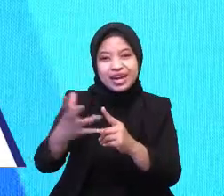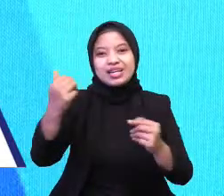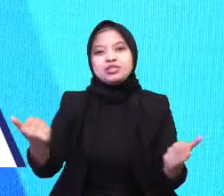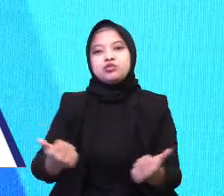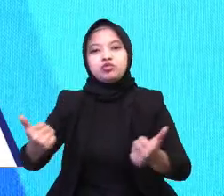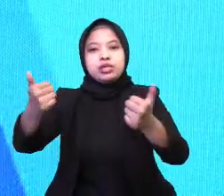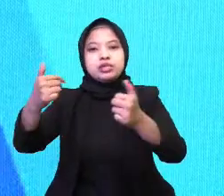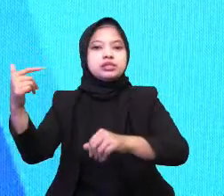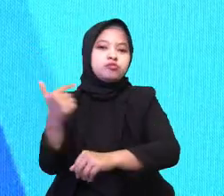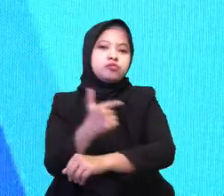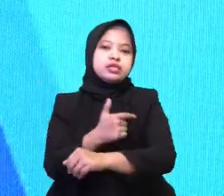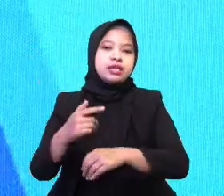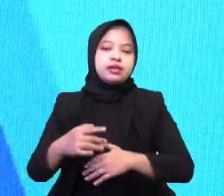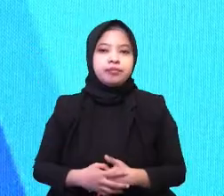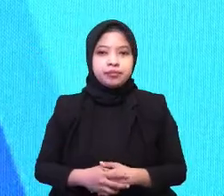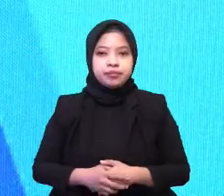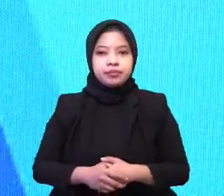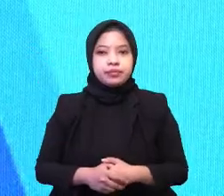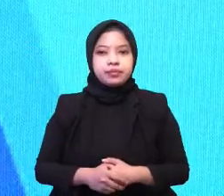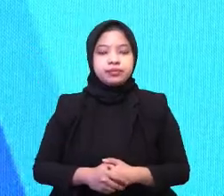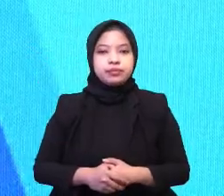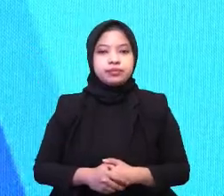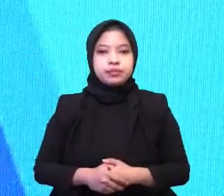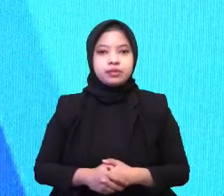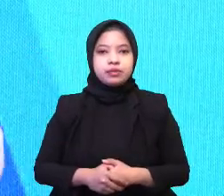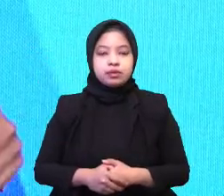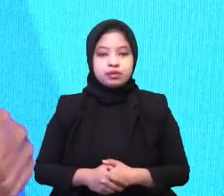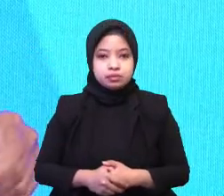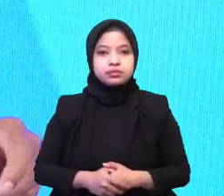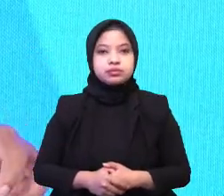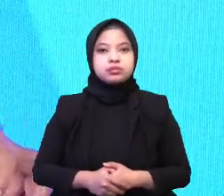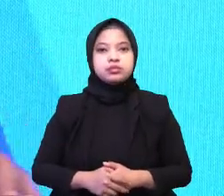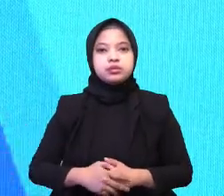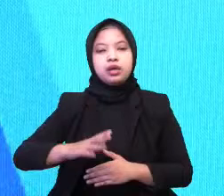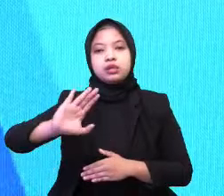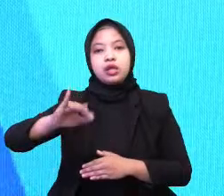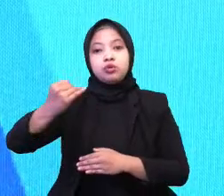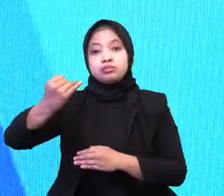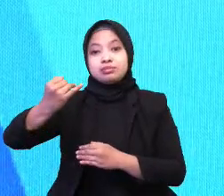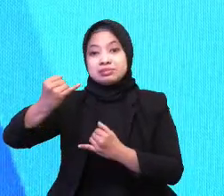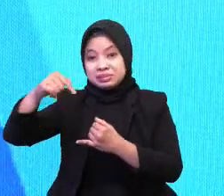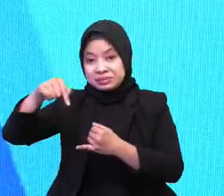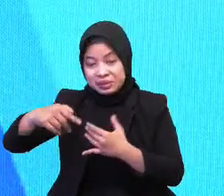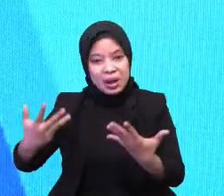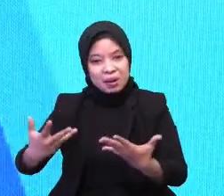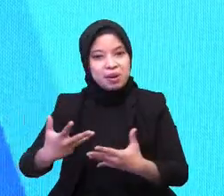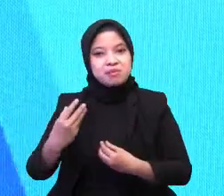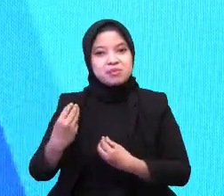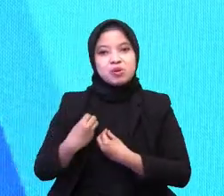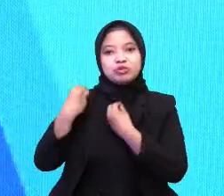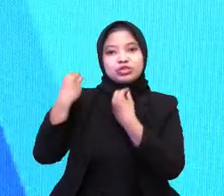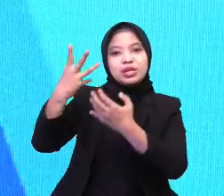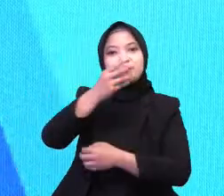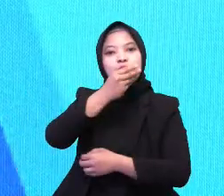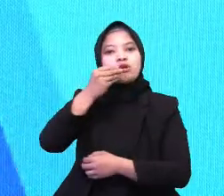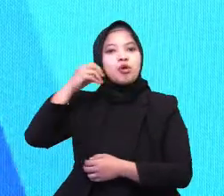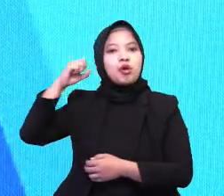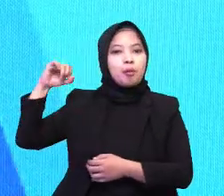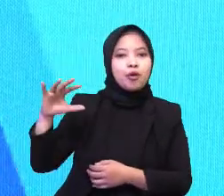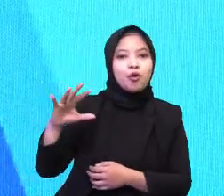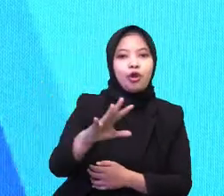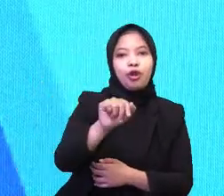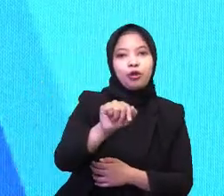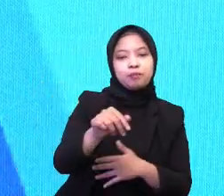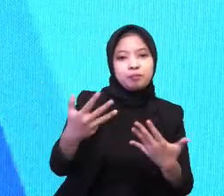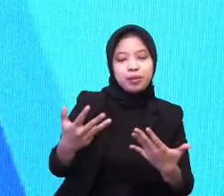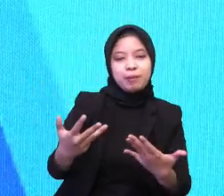all across Indonesia. This year, our Muslim brothers and sisters are entering the third month